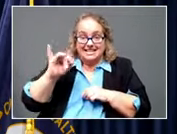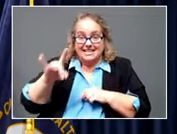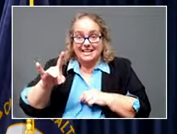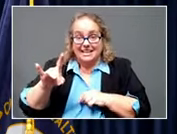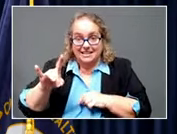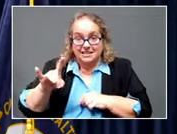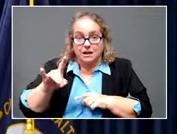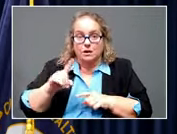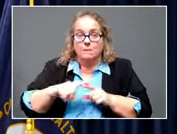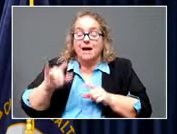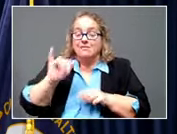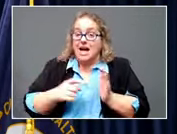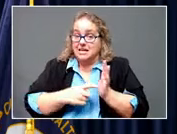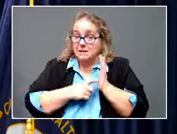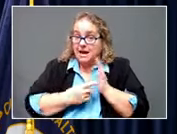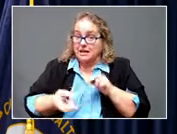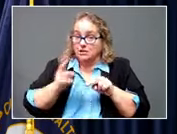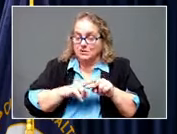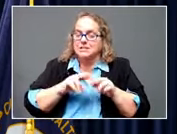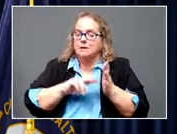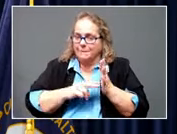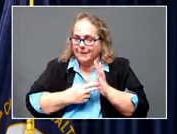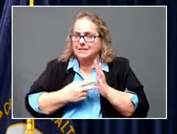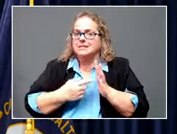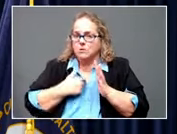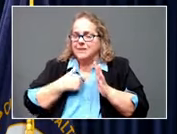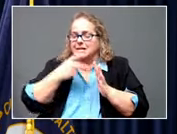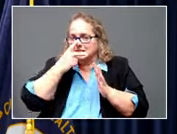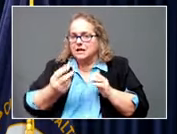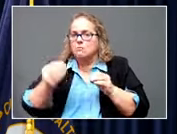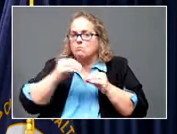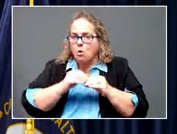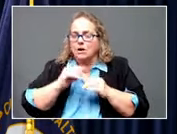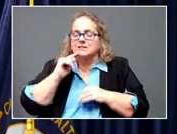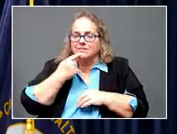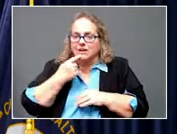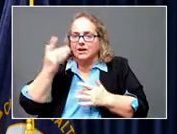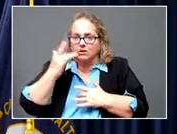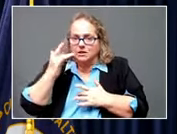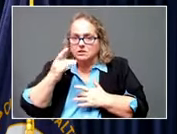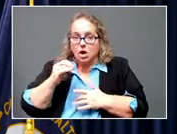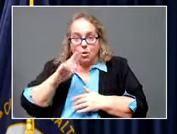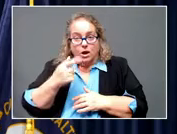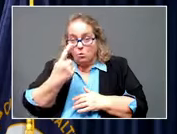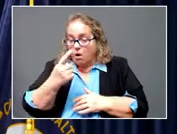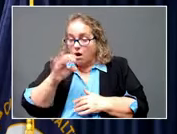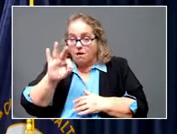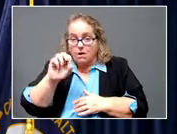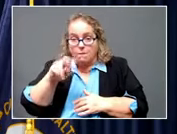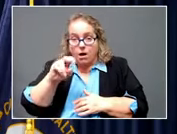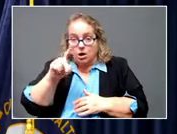least some more severe illness. Again, only one of the monoclonal antibody treatment work against